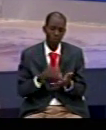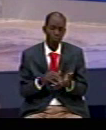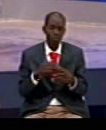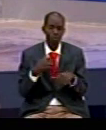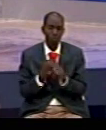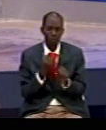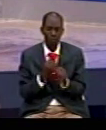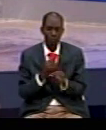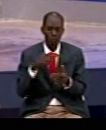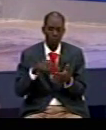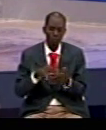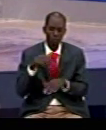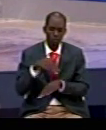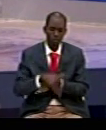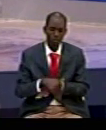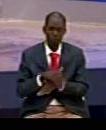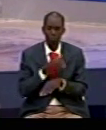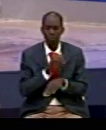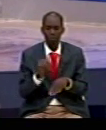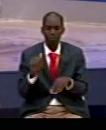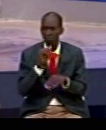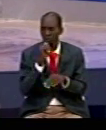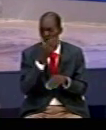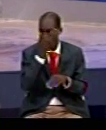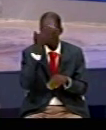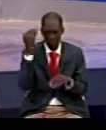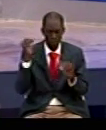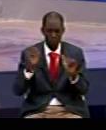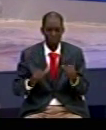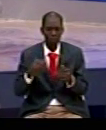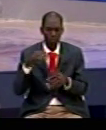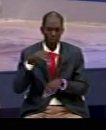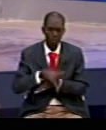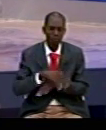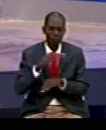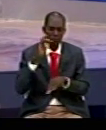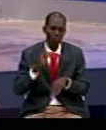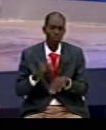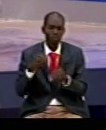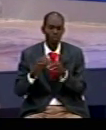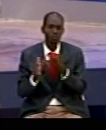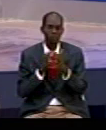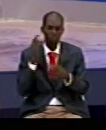make tonight an unforgettable night of touch.